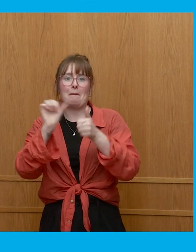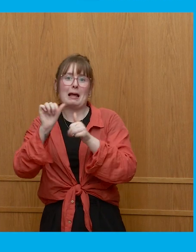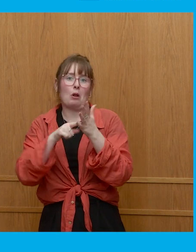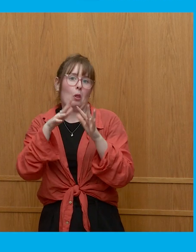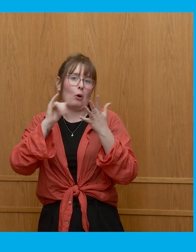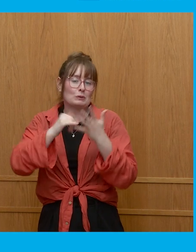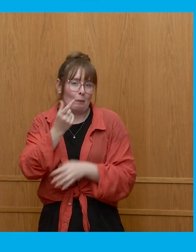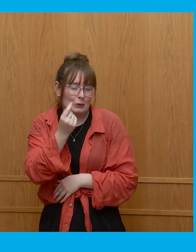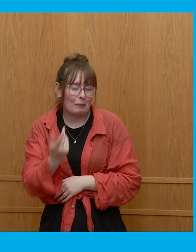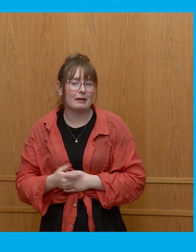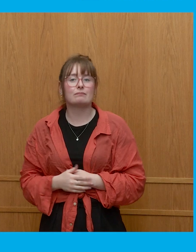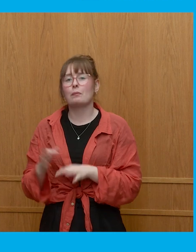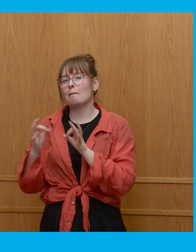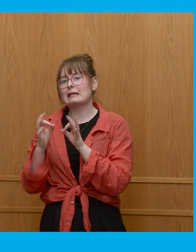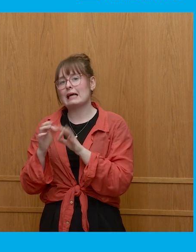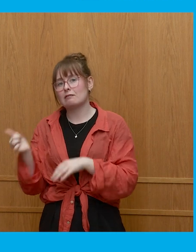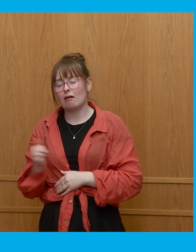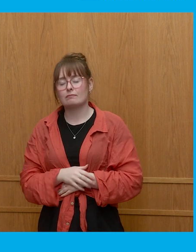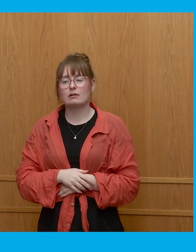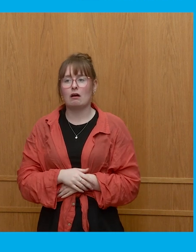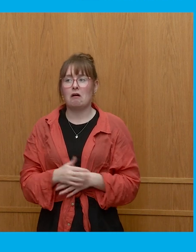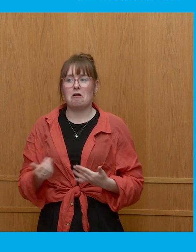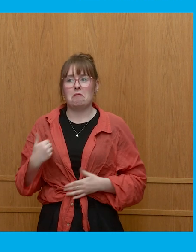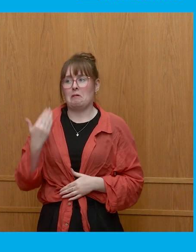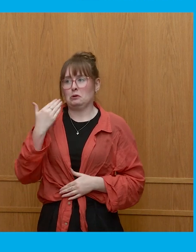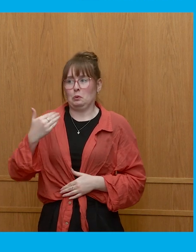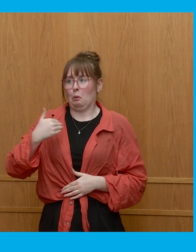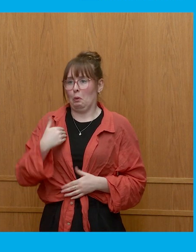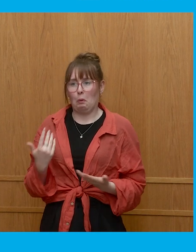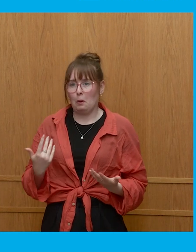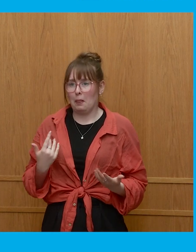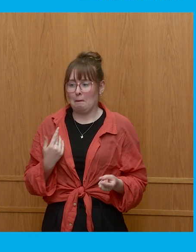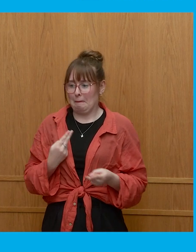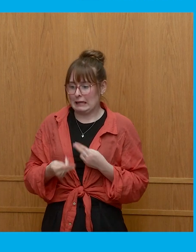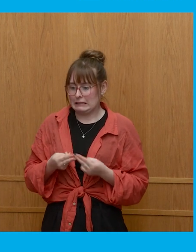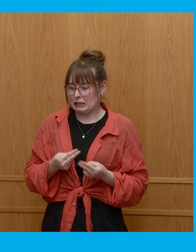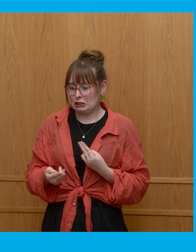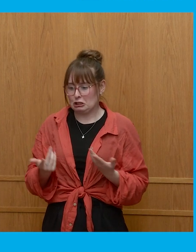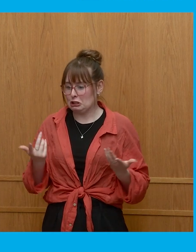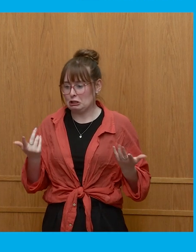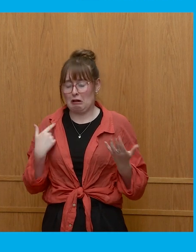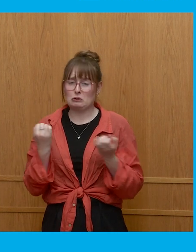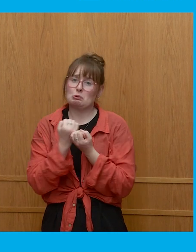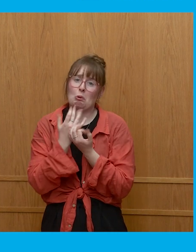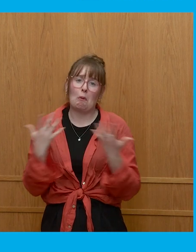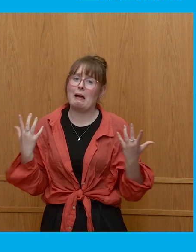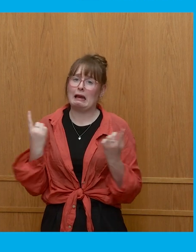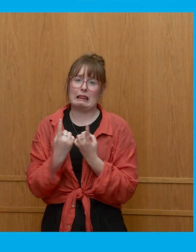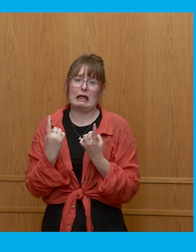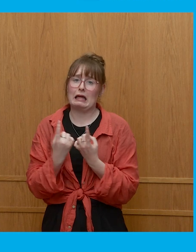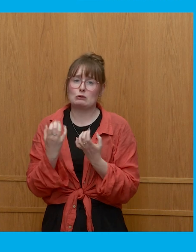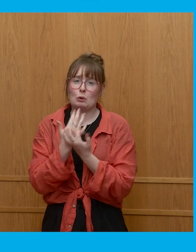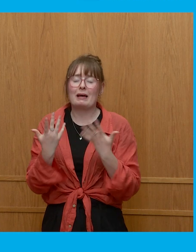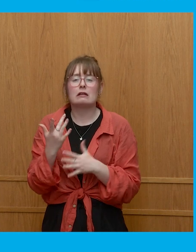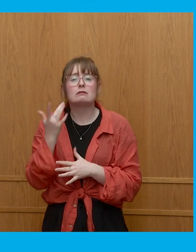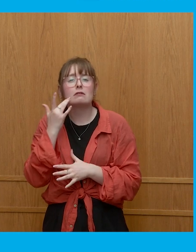speech. Benedetta. Well, I don't know, the message, it's so many subtle